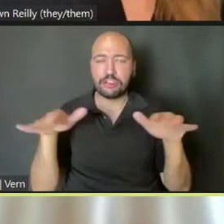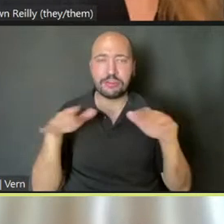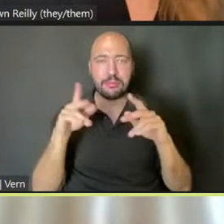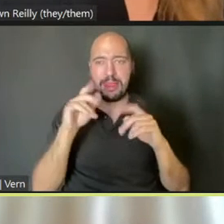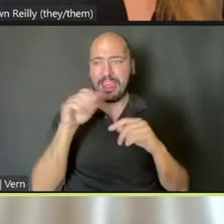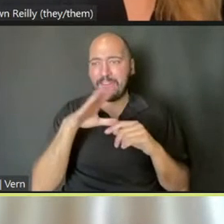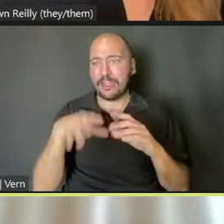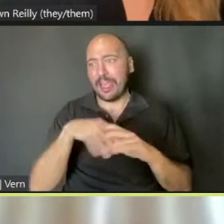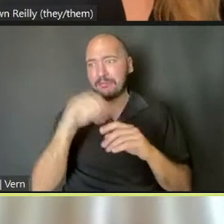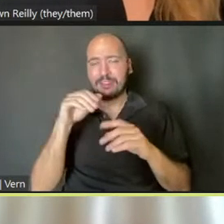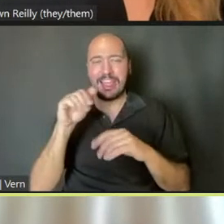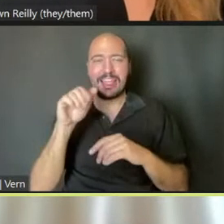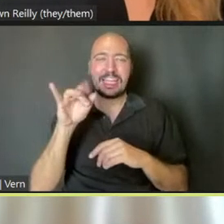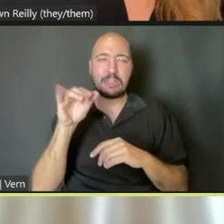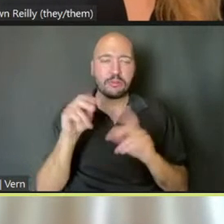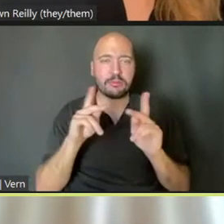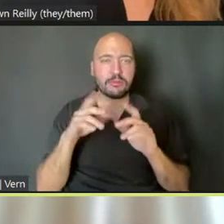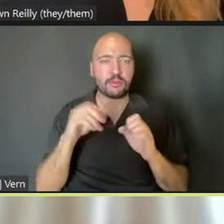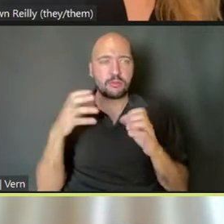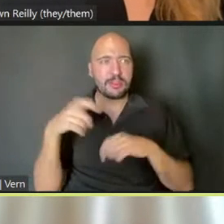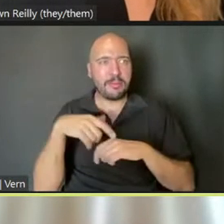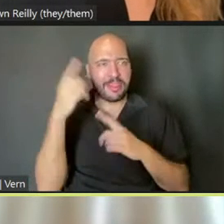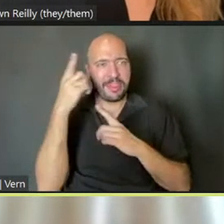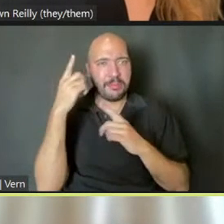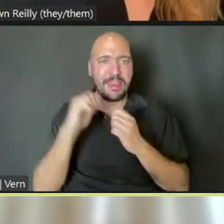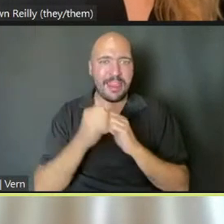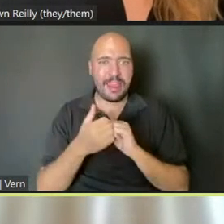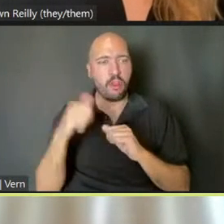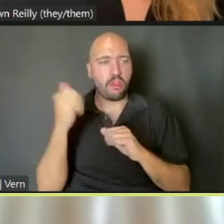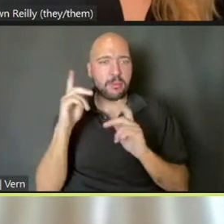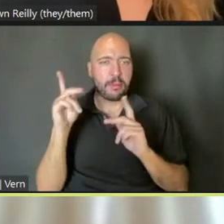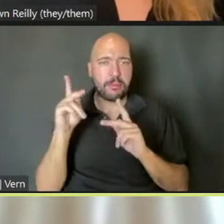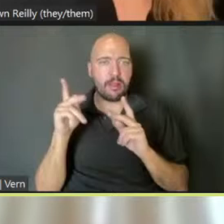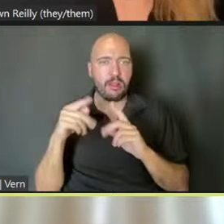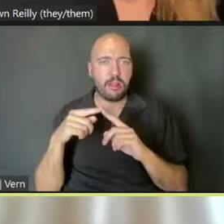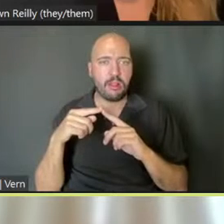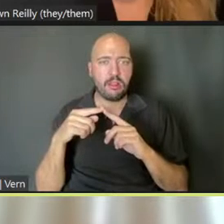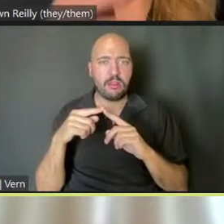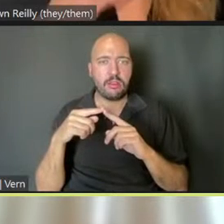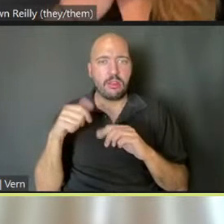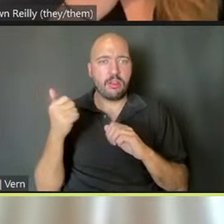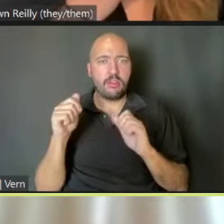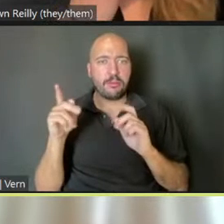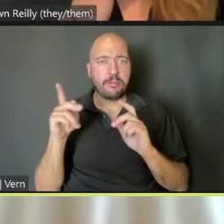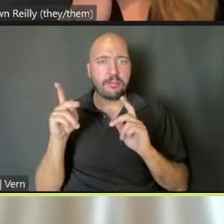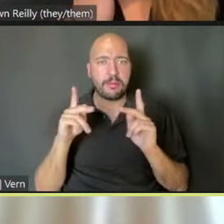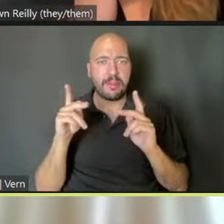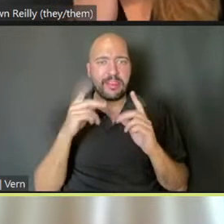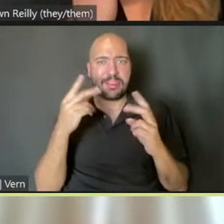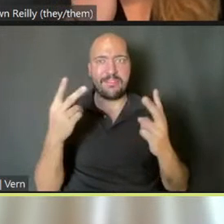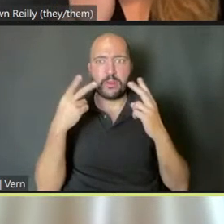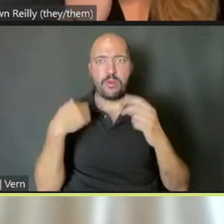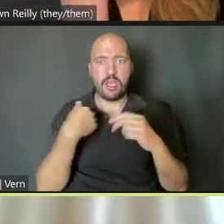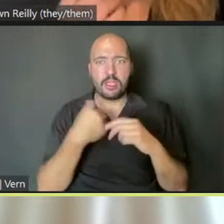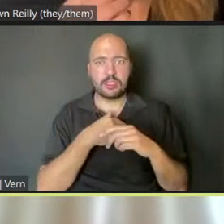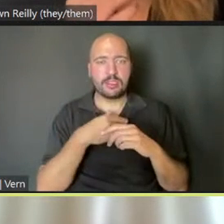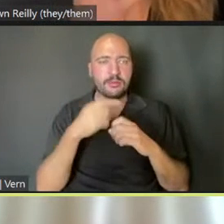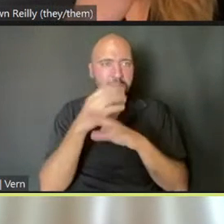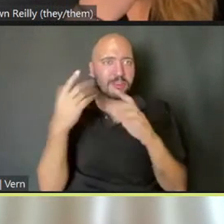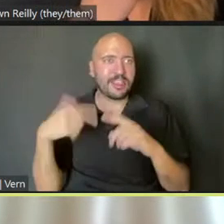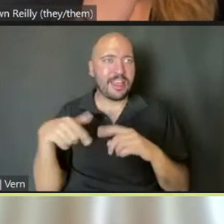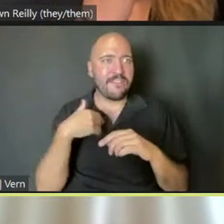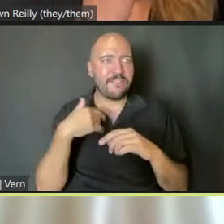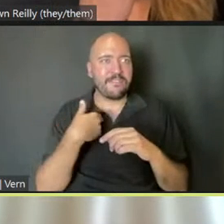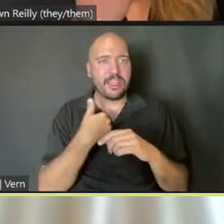people, we take too much time thinking about how other people's how other people think of us or the image they have